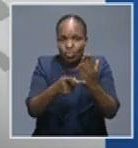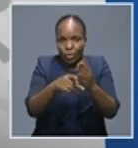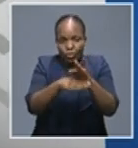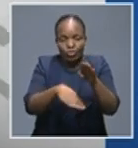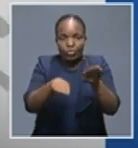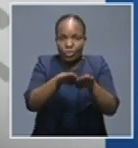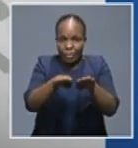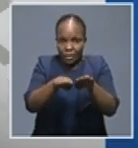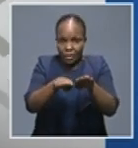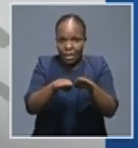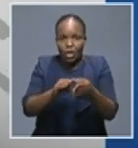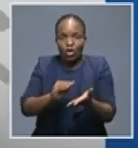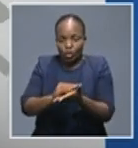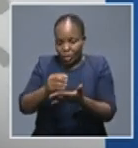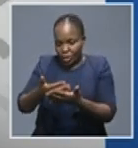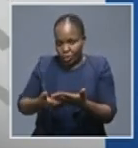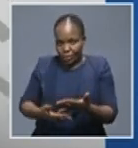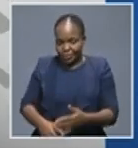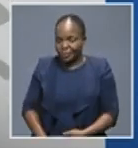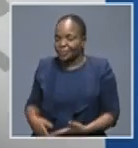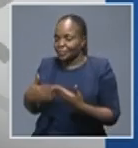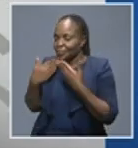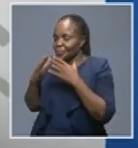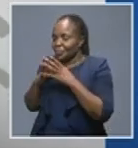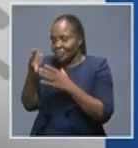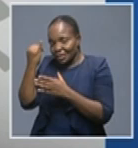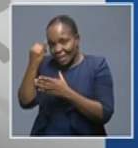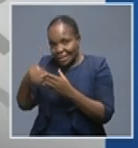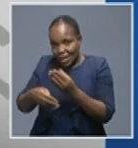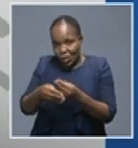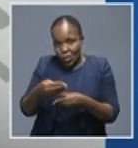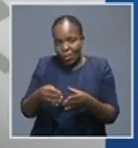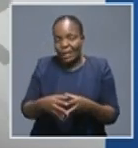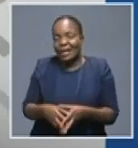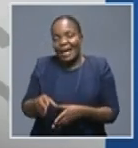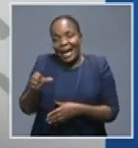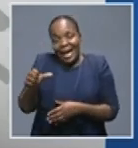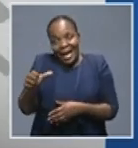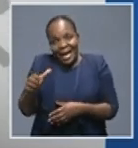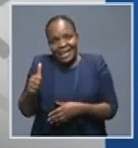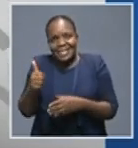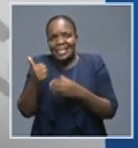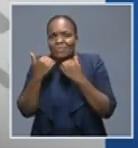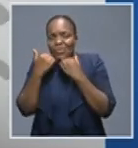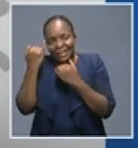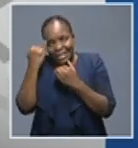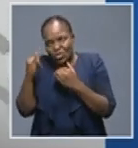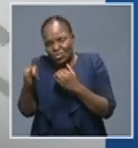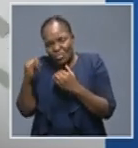All right, then. Well, thank you so much for that update, High Commissioner. Any other outcome that you think is pertinent you'd like to